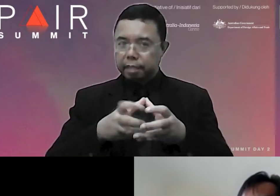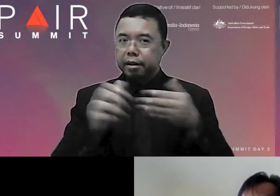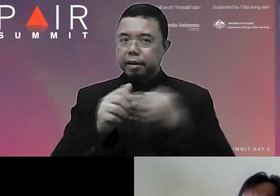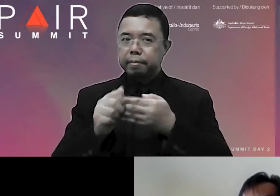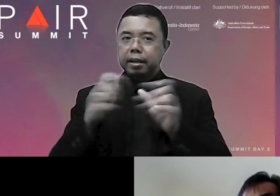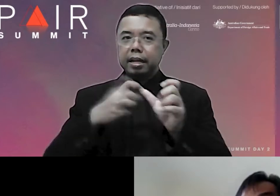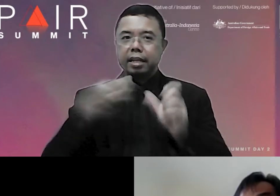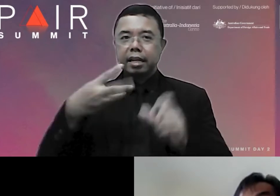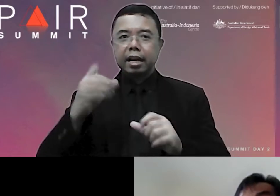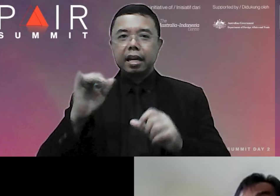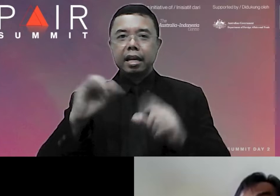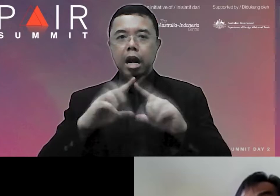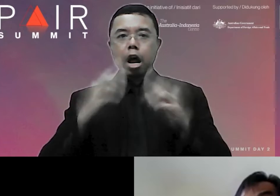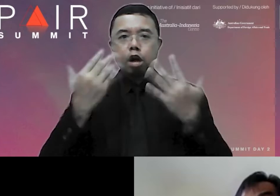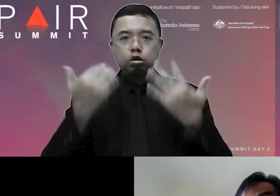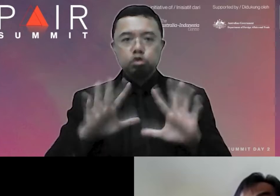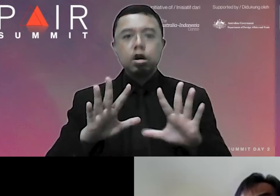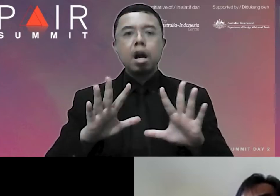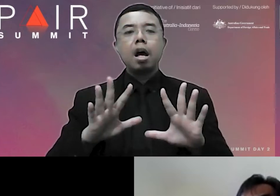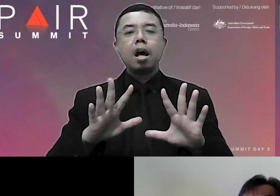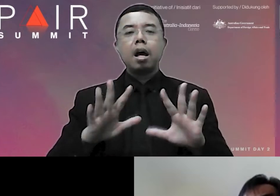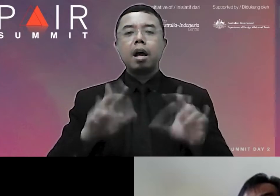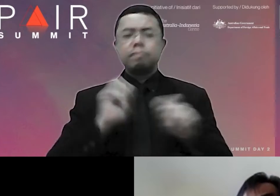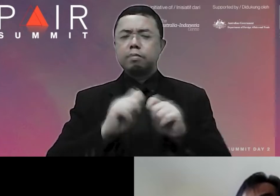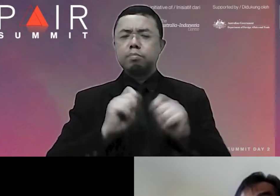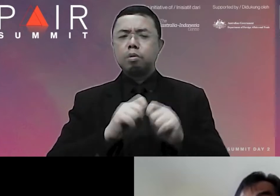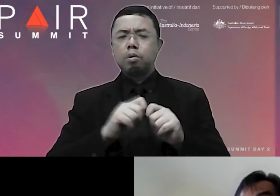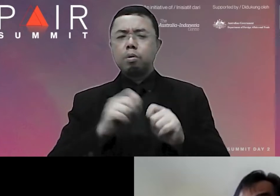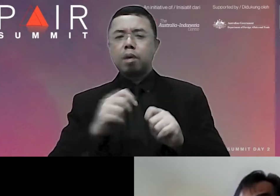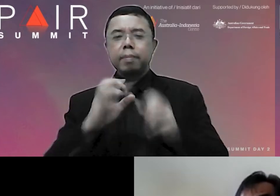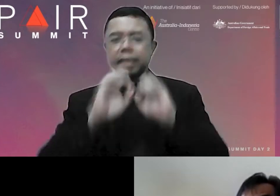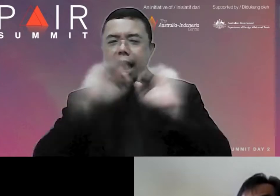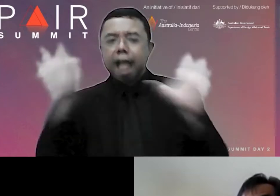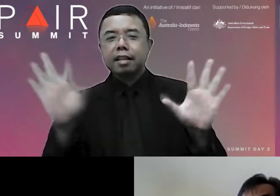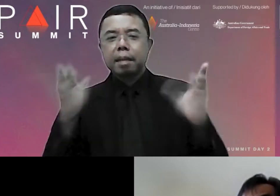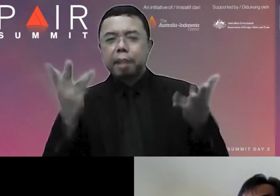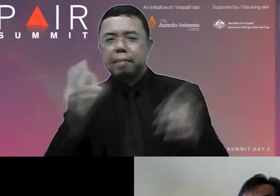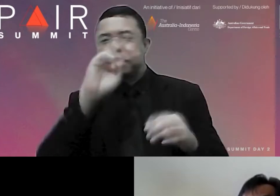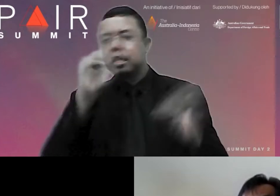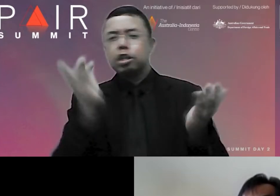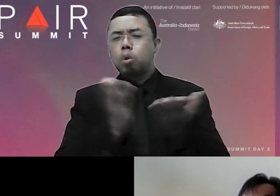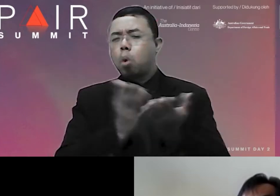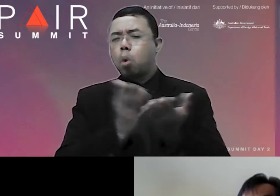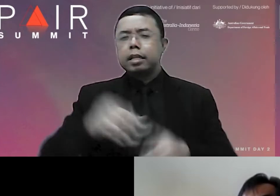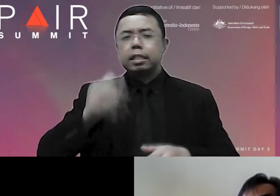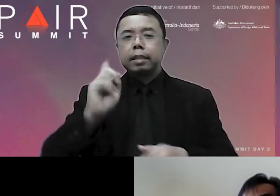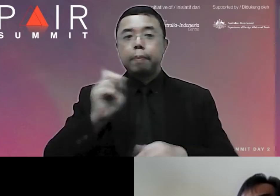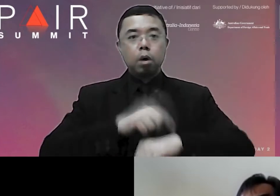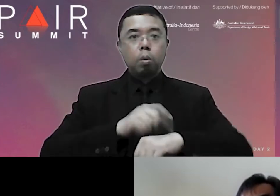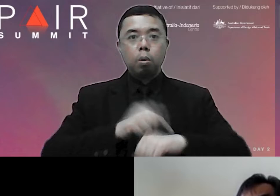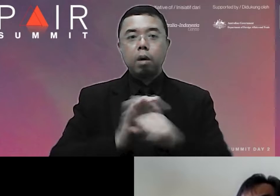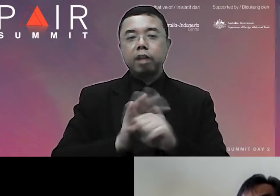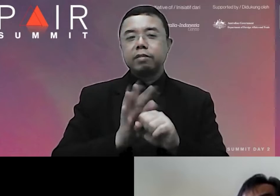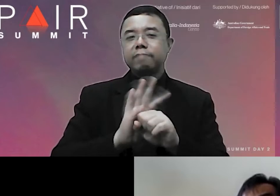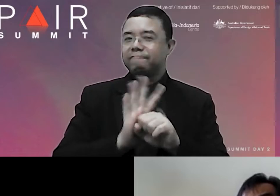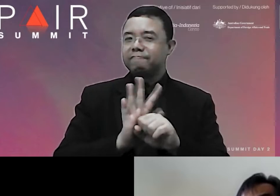emphasized the chaotic situation during the first month of pandemics. And I think it was a good